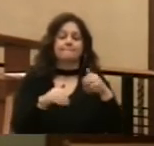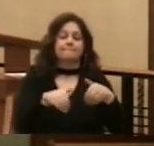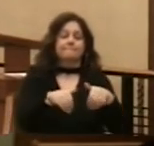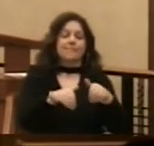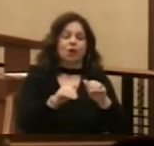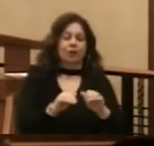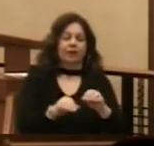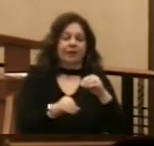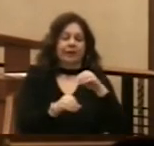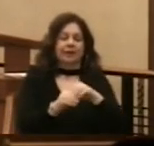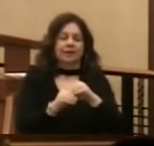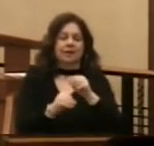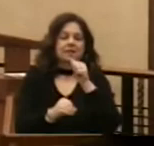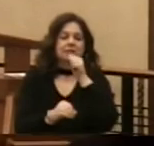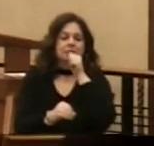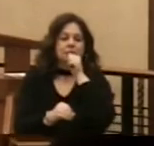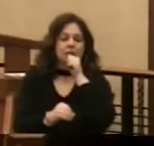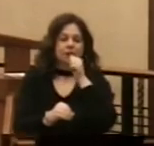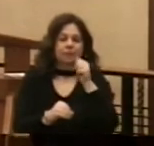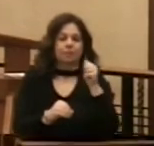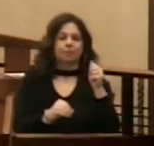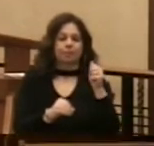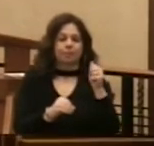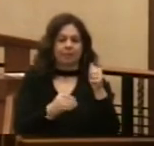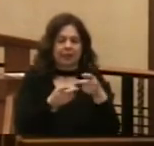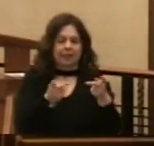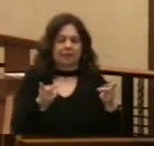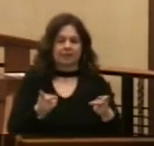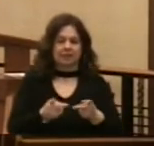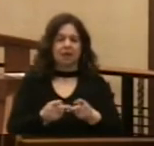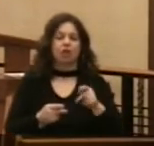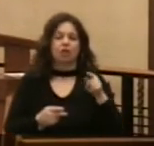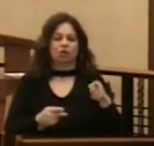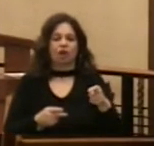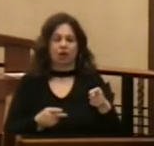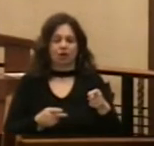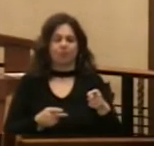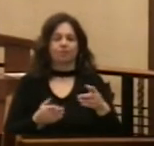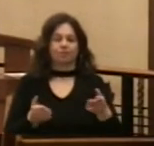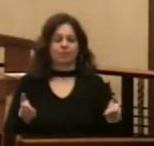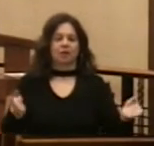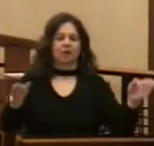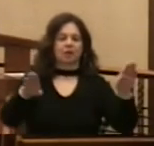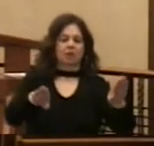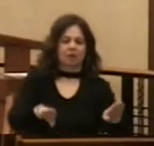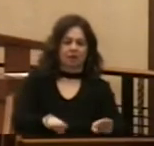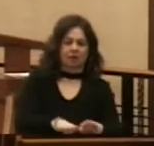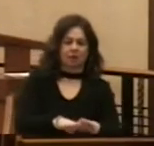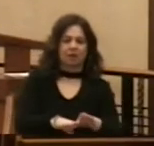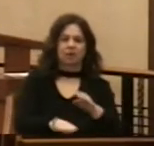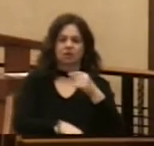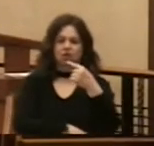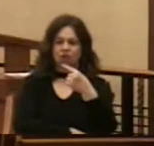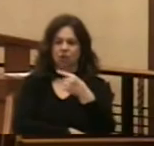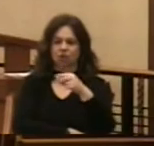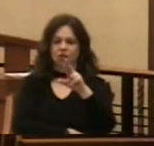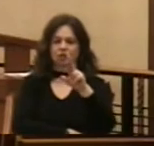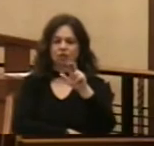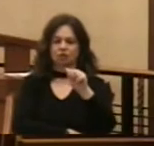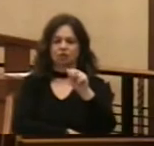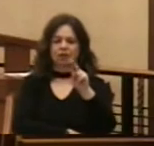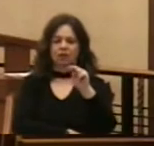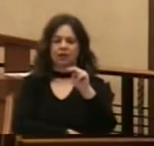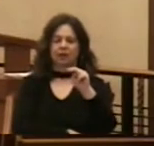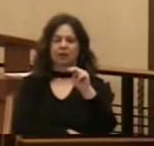secret place. He says that it's not in a dangerous place, and yet four people